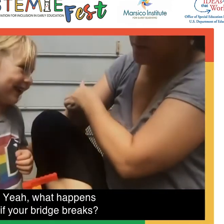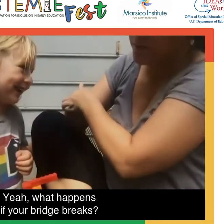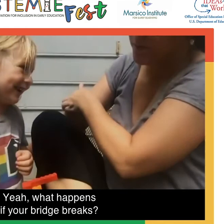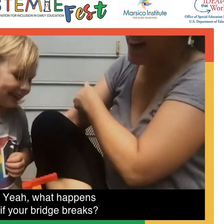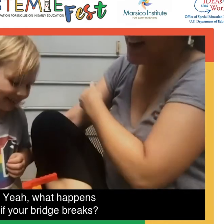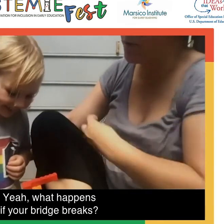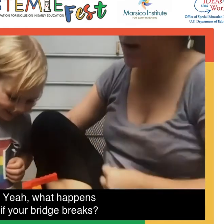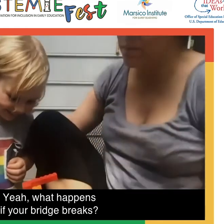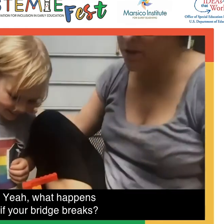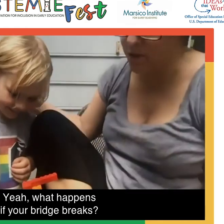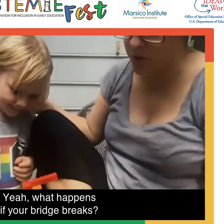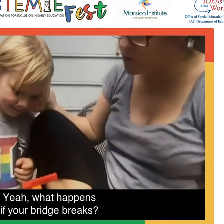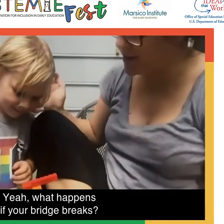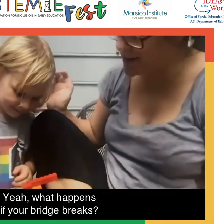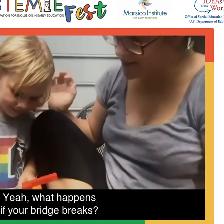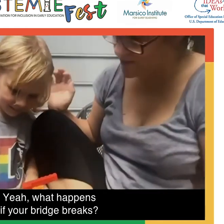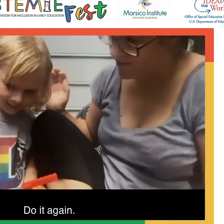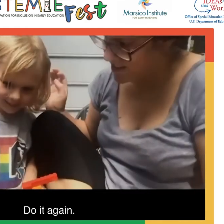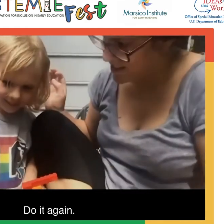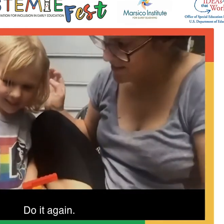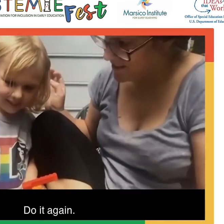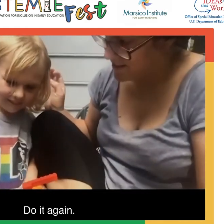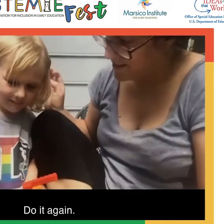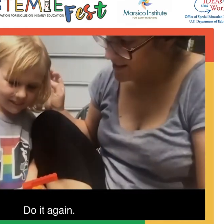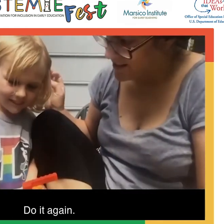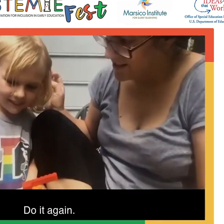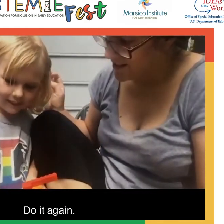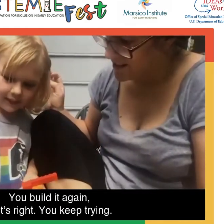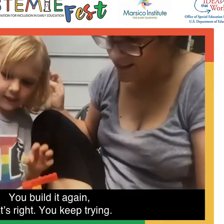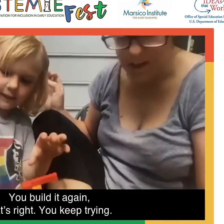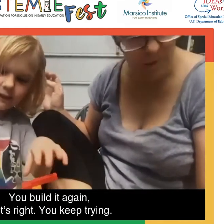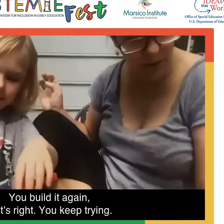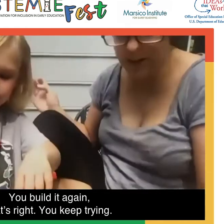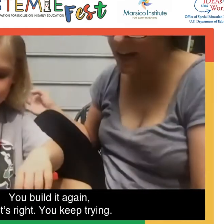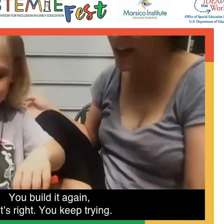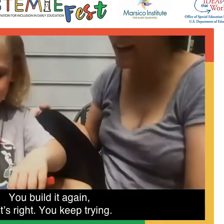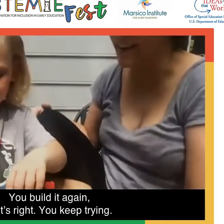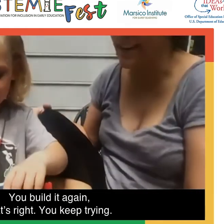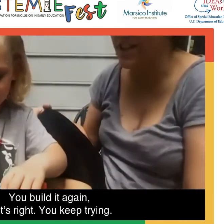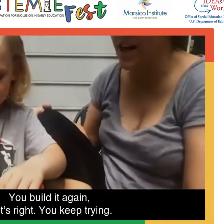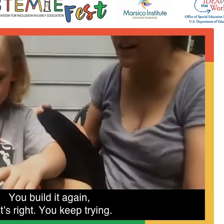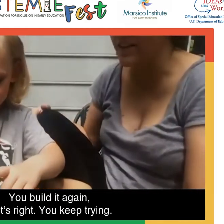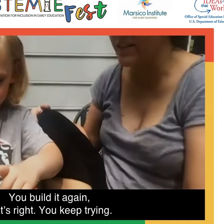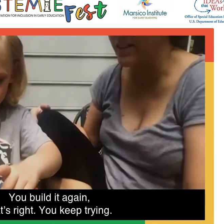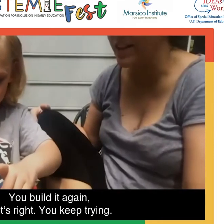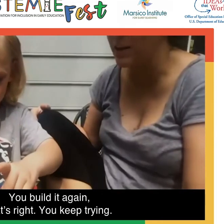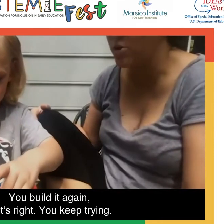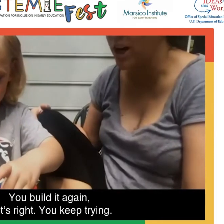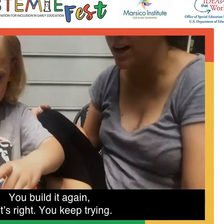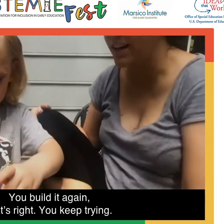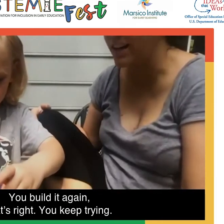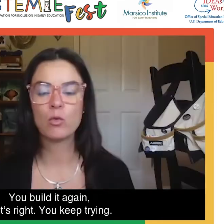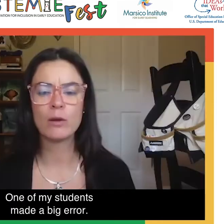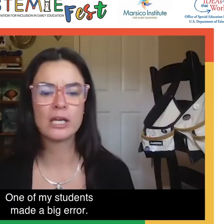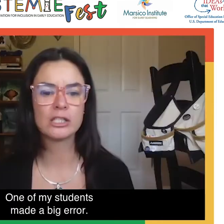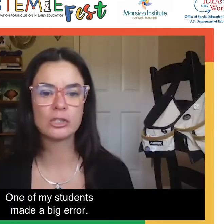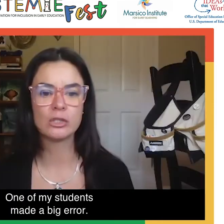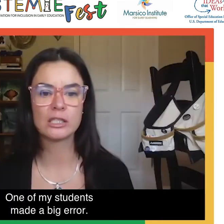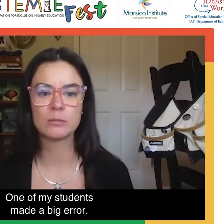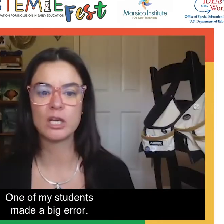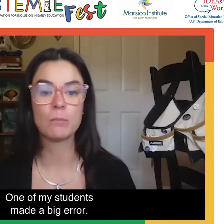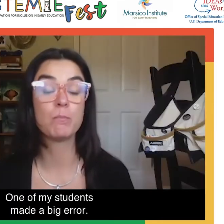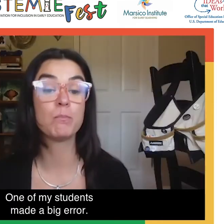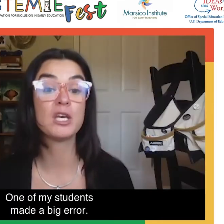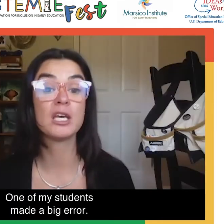escape. Yeah. What happens if your bridge breaks? Do it again. You build it again. That's right. You keep trying. One of my